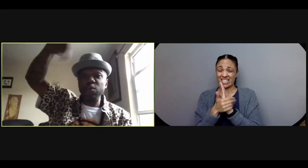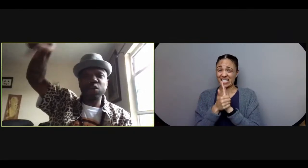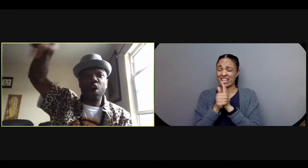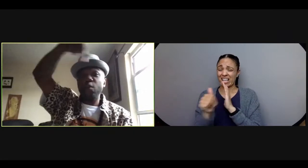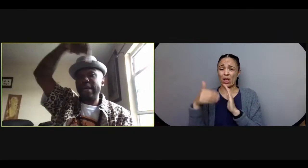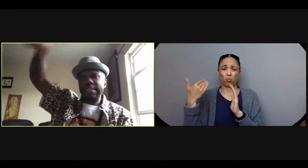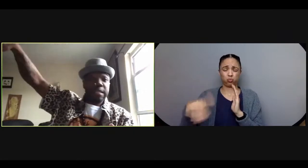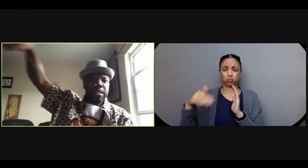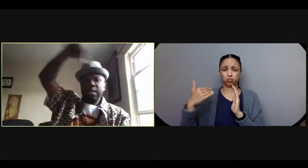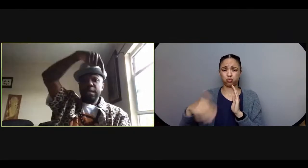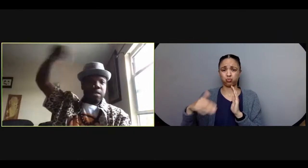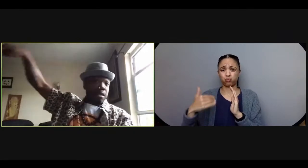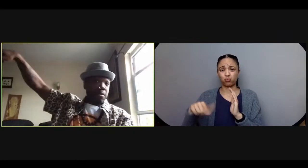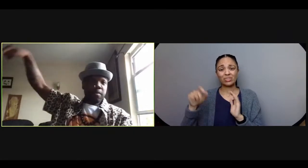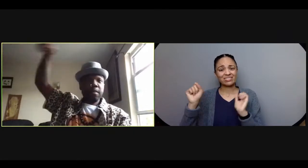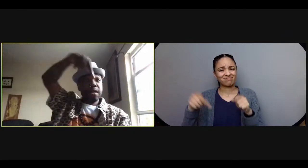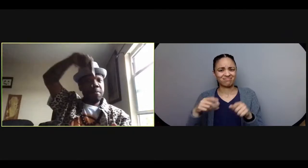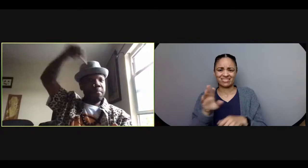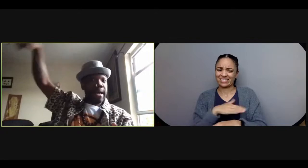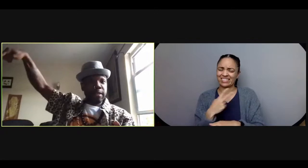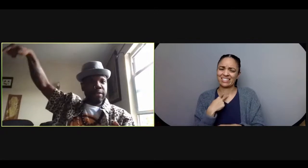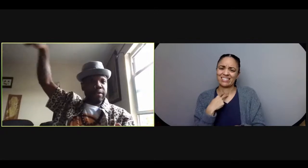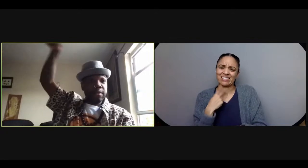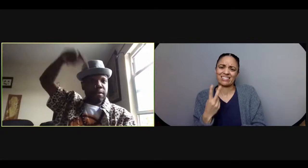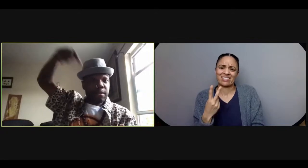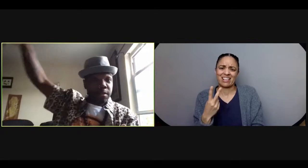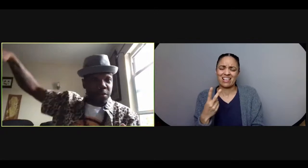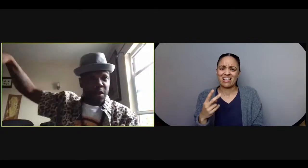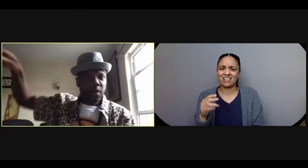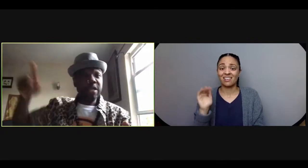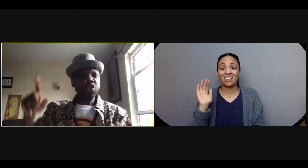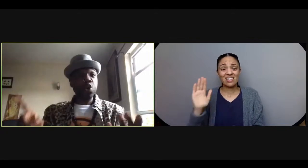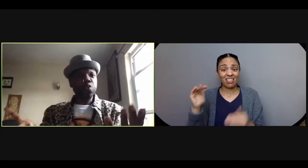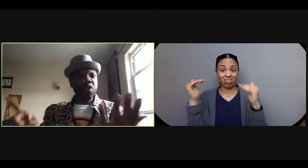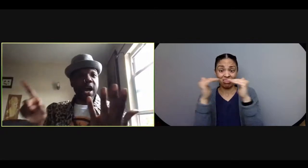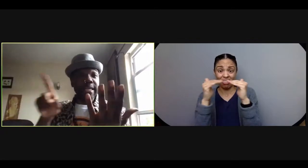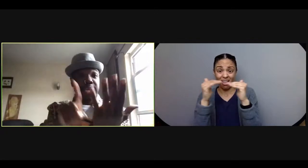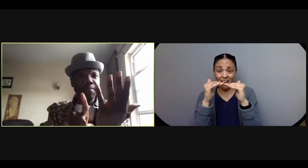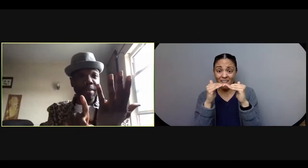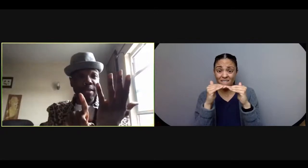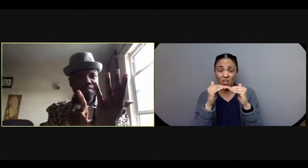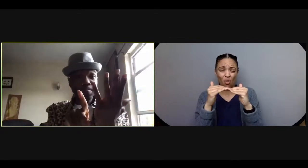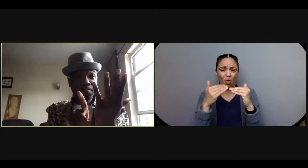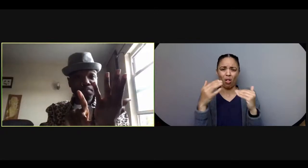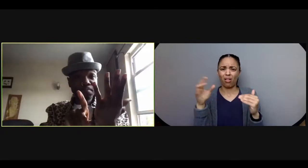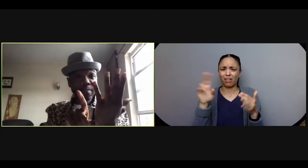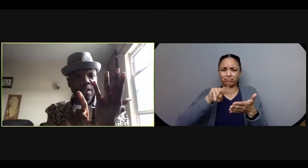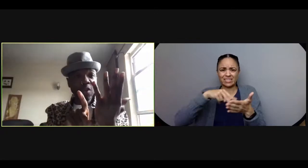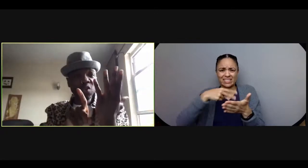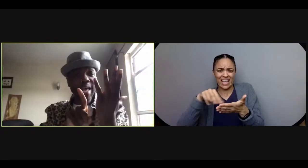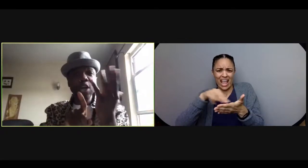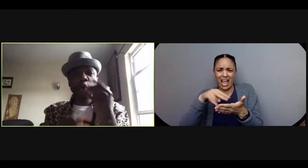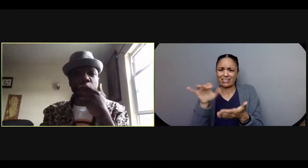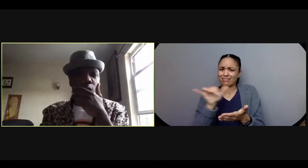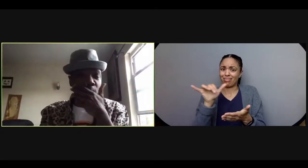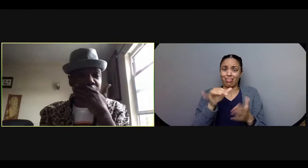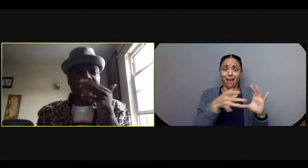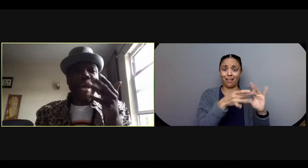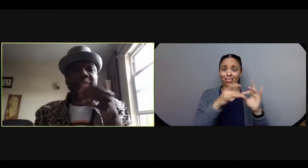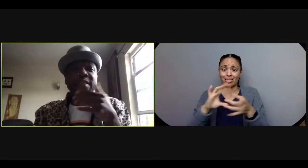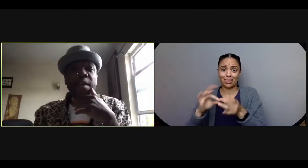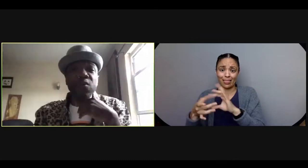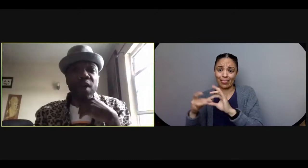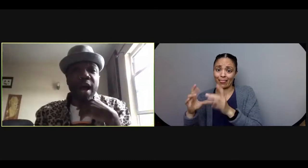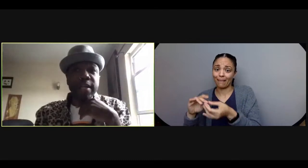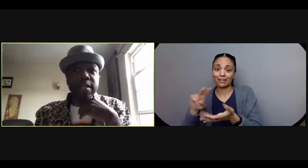was always coming back, leaving, So Ron came in. So that core group, and the thing